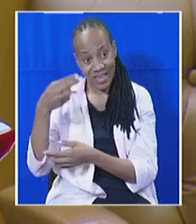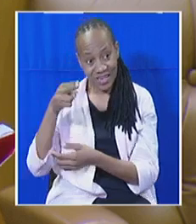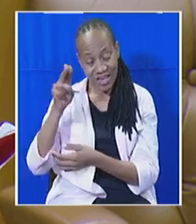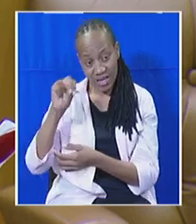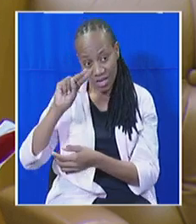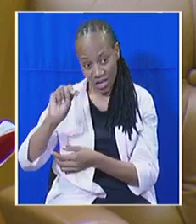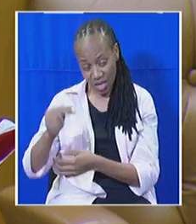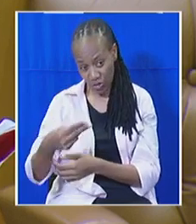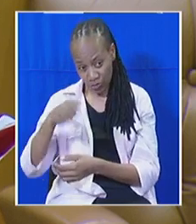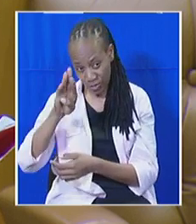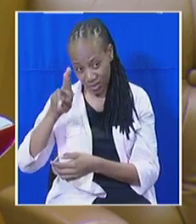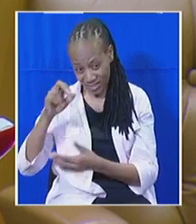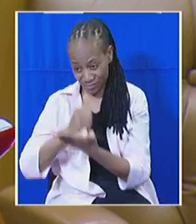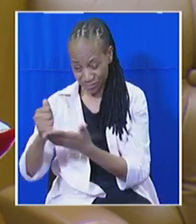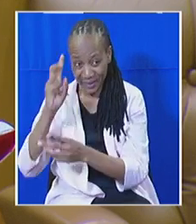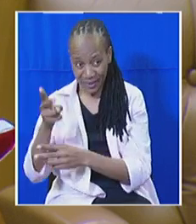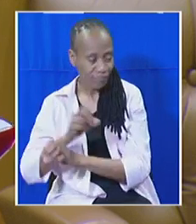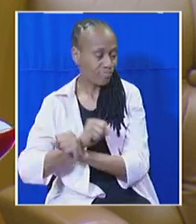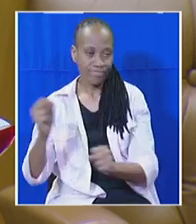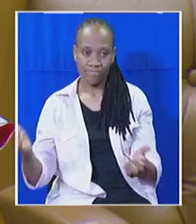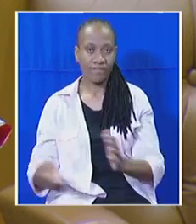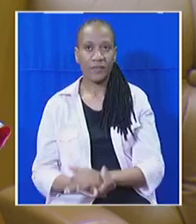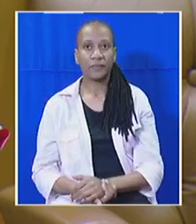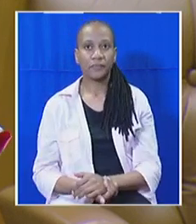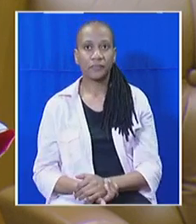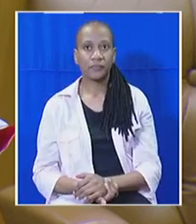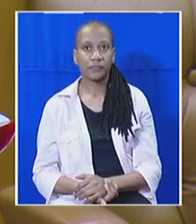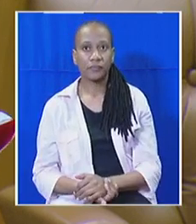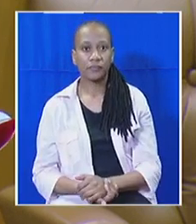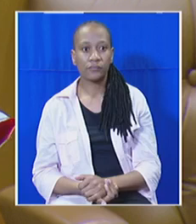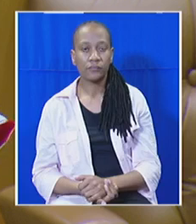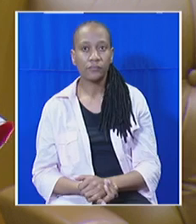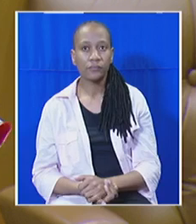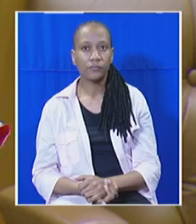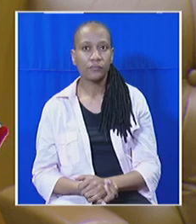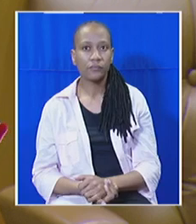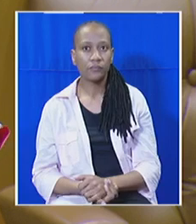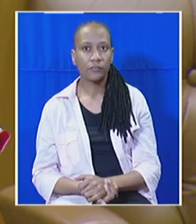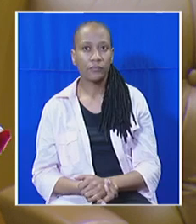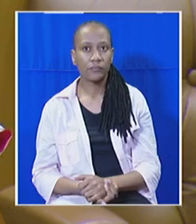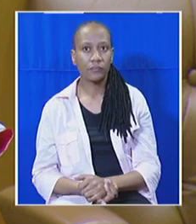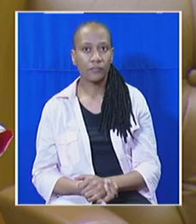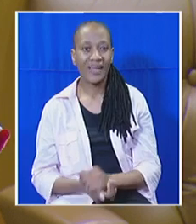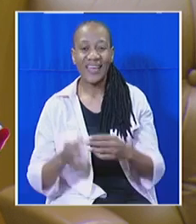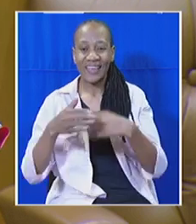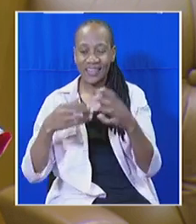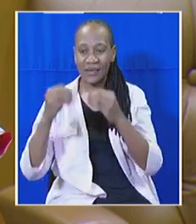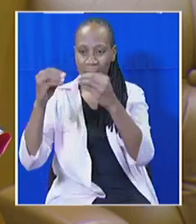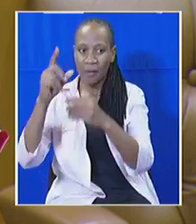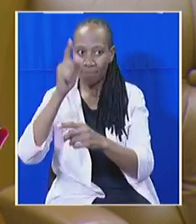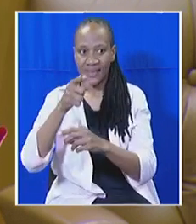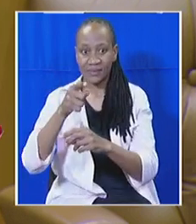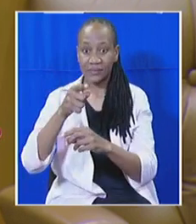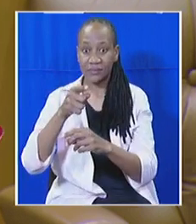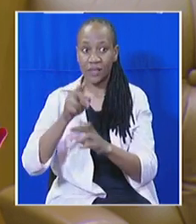provinces and municipalities that entered into contract with those contractors they are obliged to report these